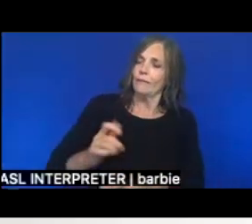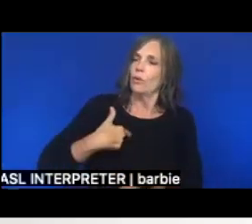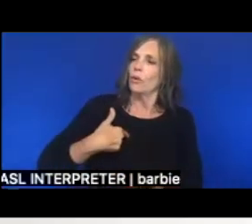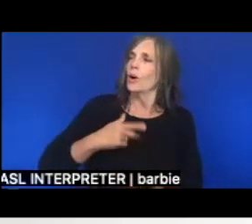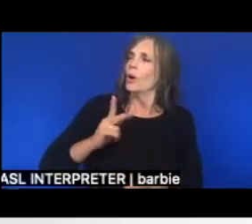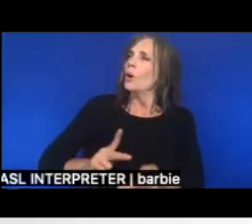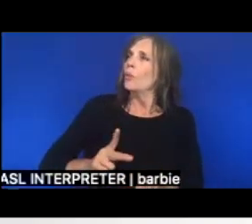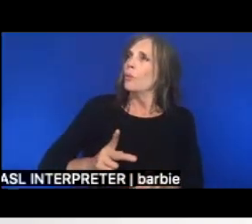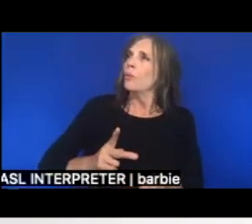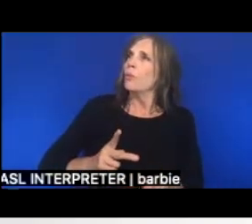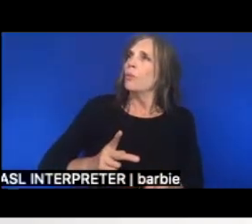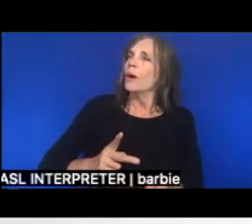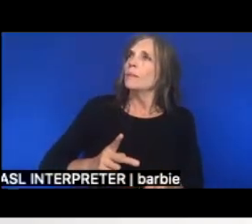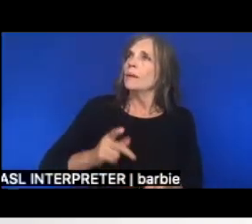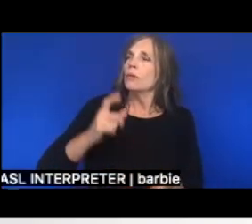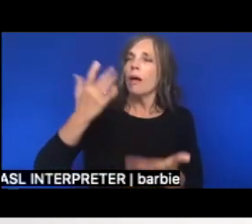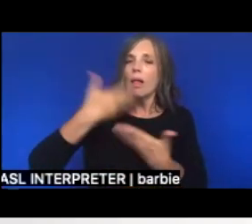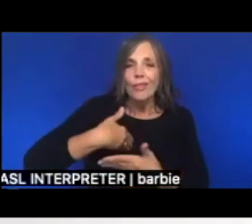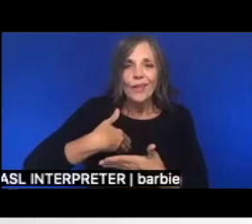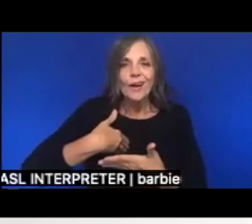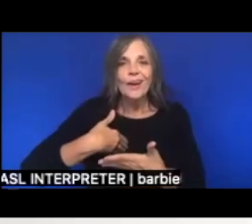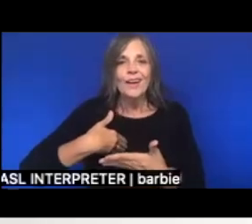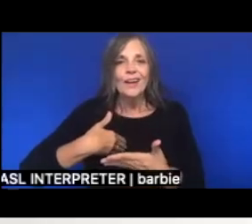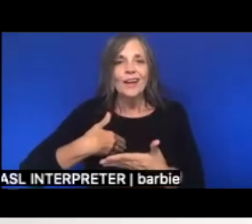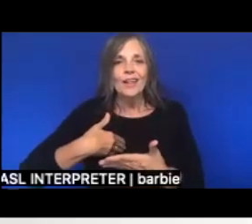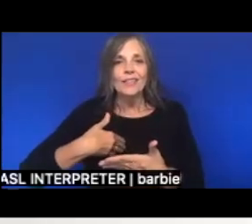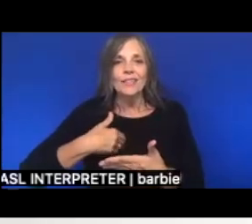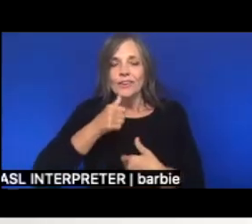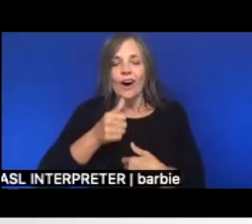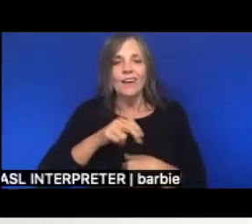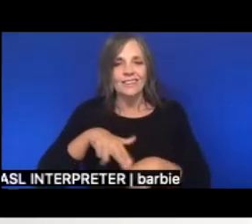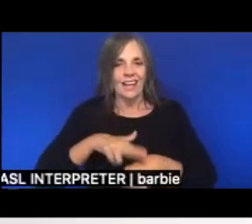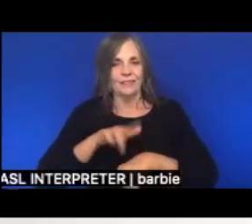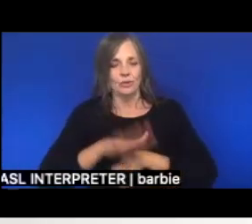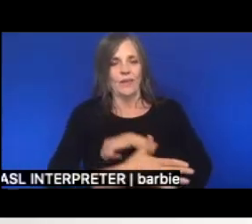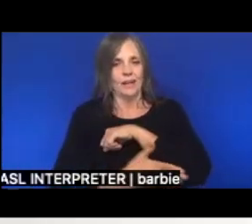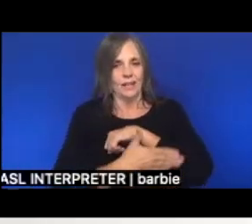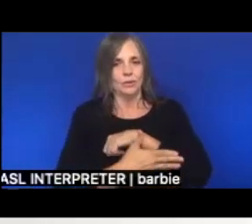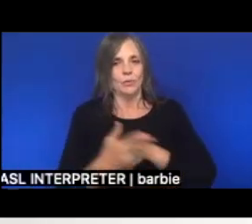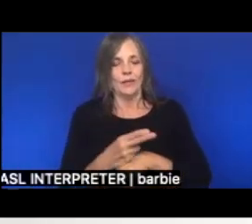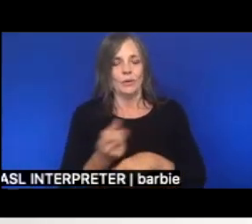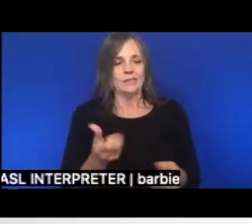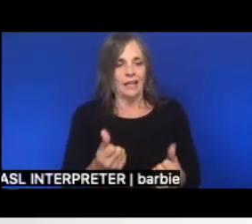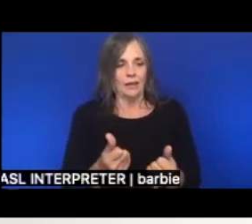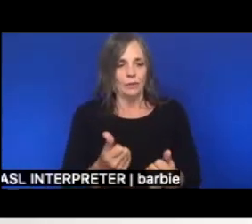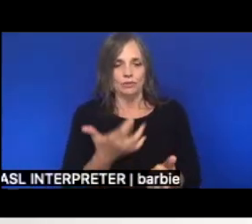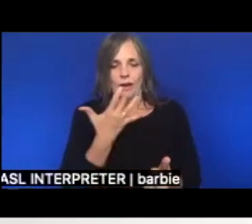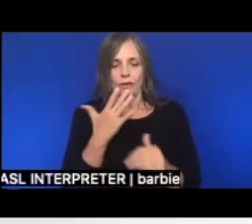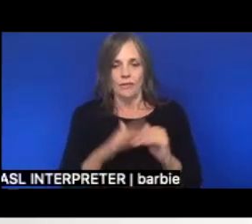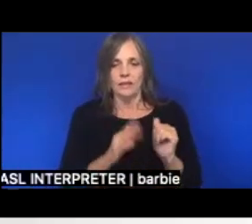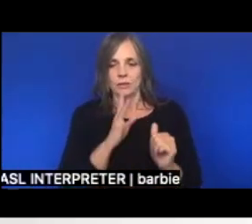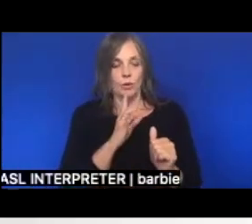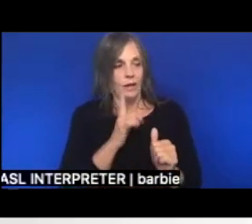of spoken language, it really made me think about that, because I hadn't considered that before, because we do live in a